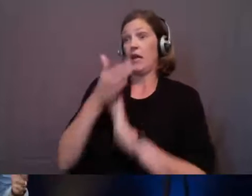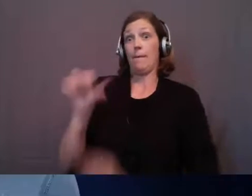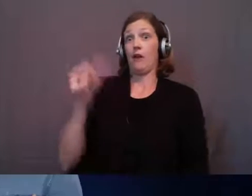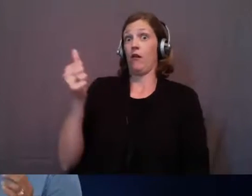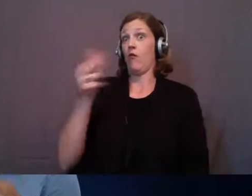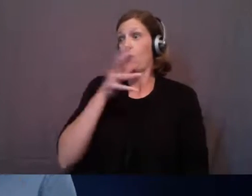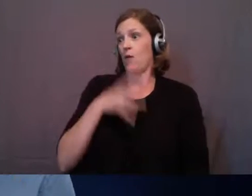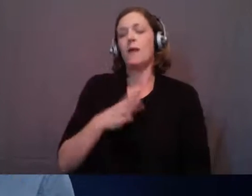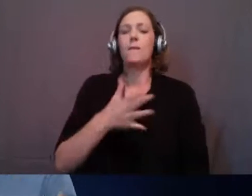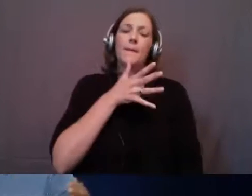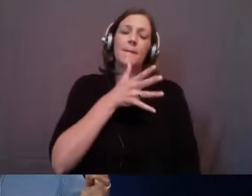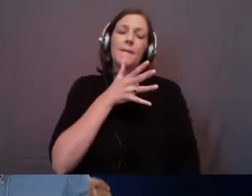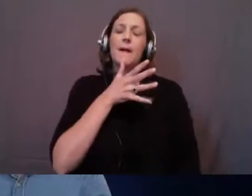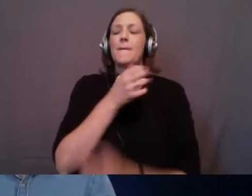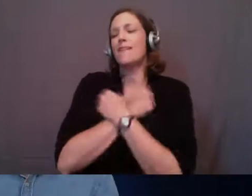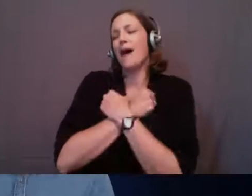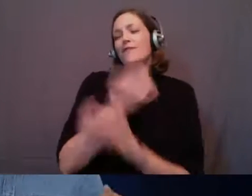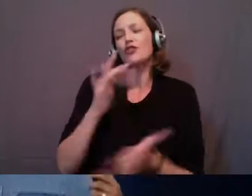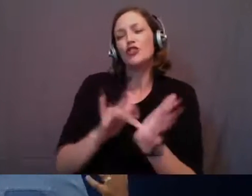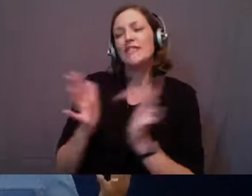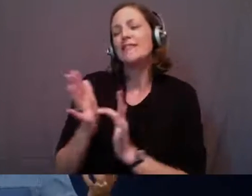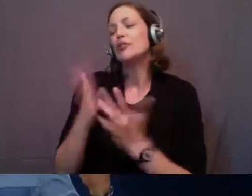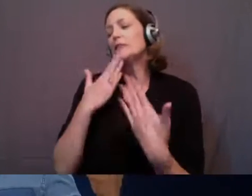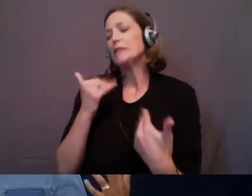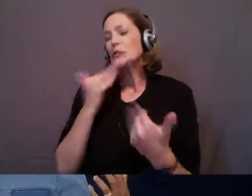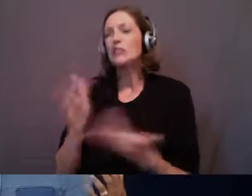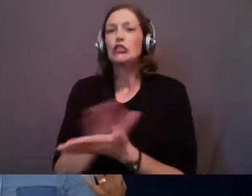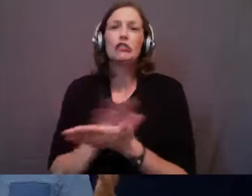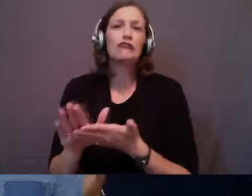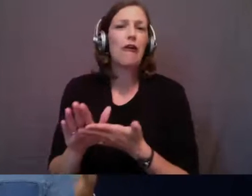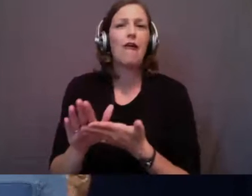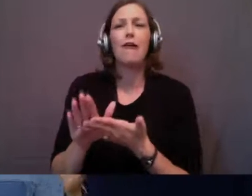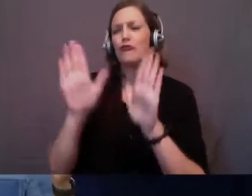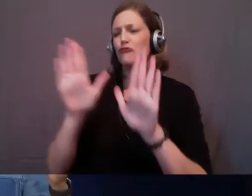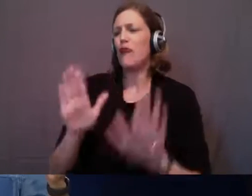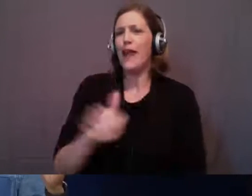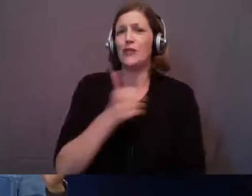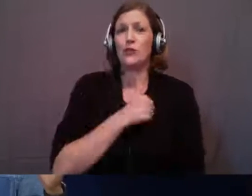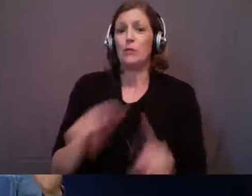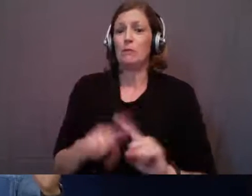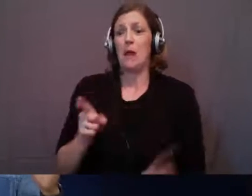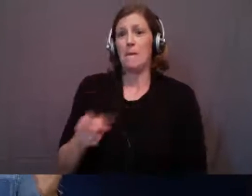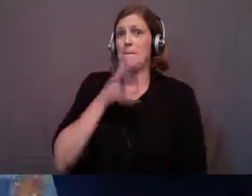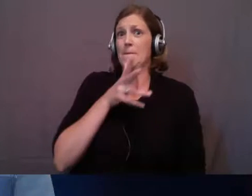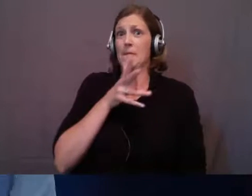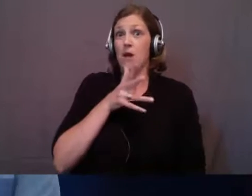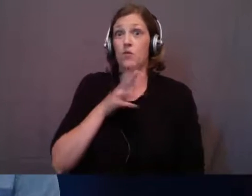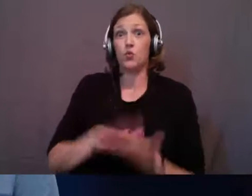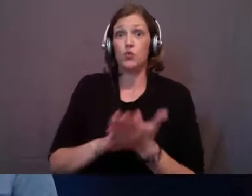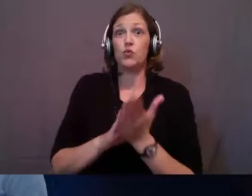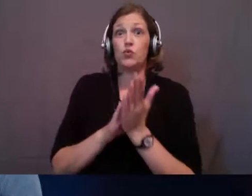loves Jesus, and she's so sweet, and she's so kind. She has this great disposition, but she was getting